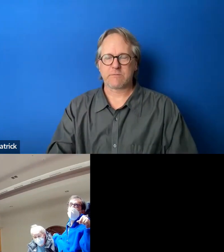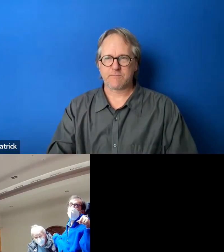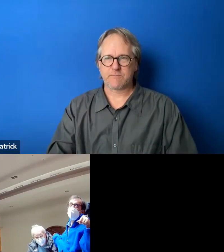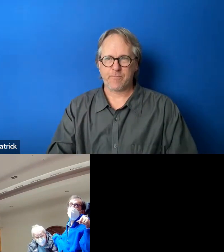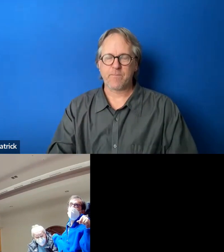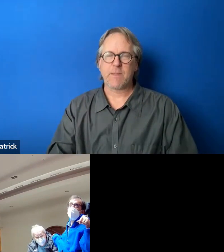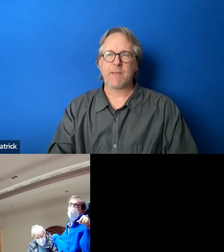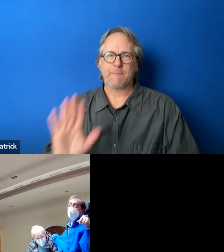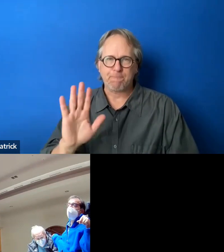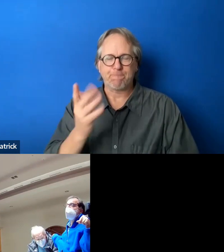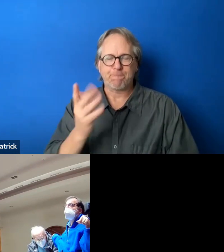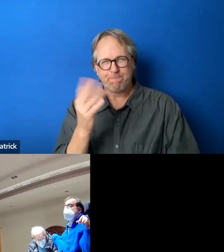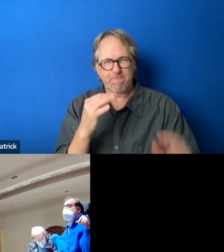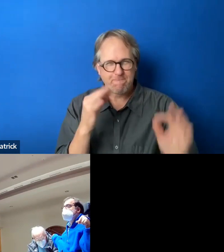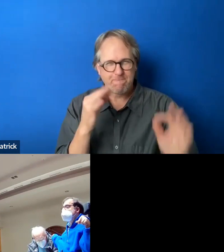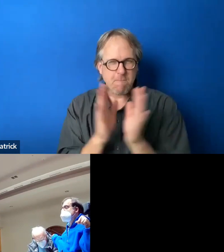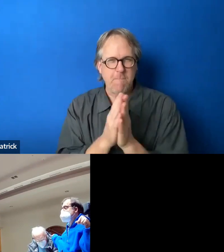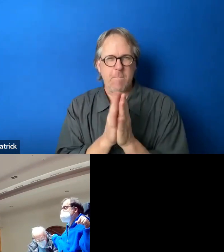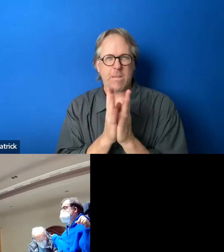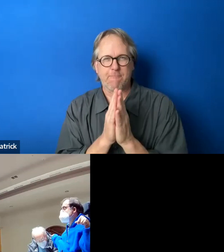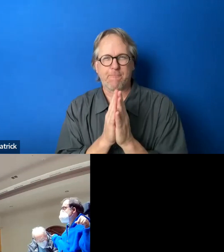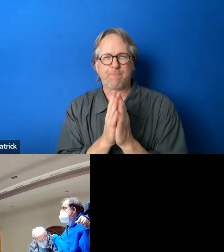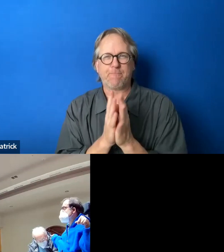There are